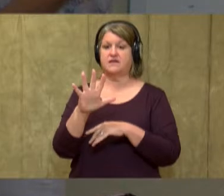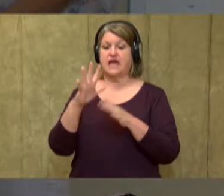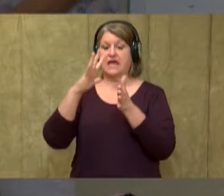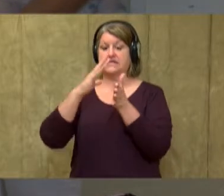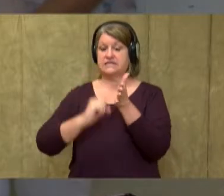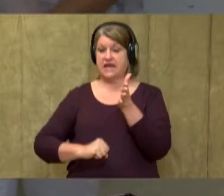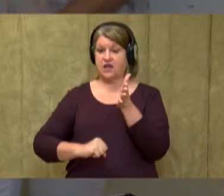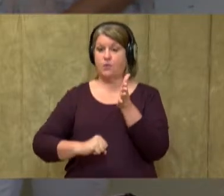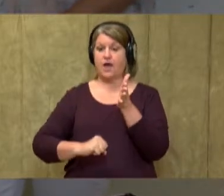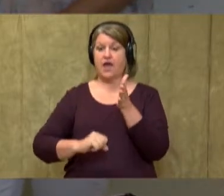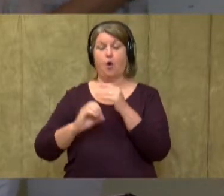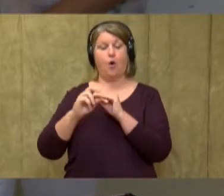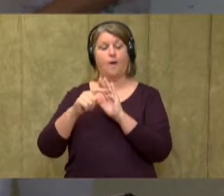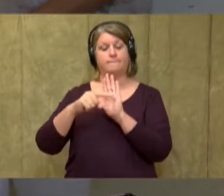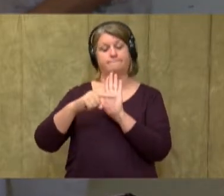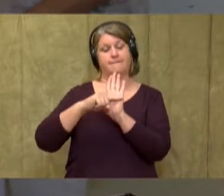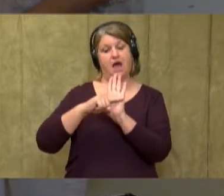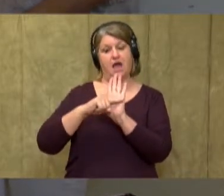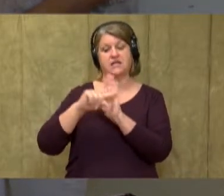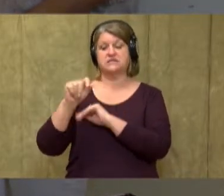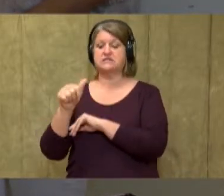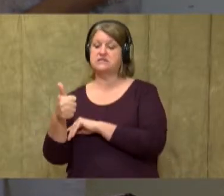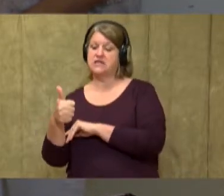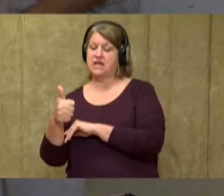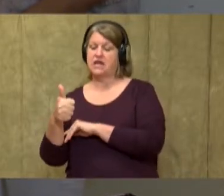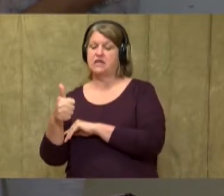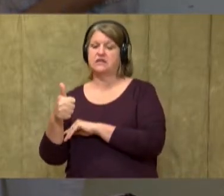take away or minus 10